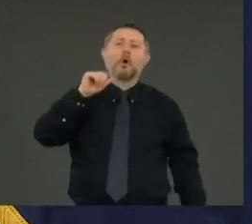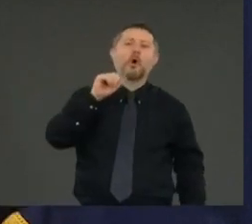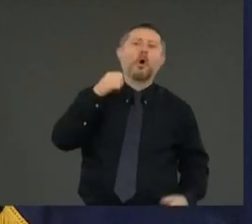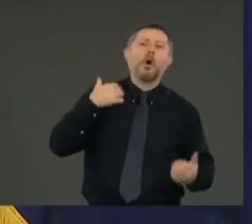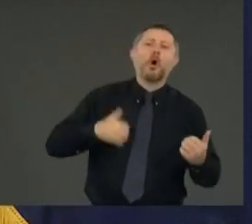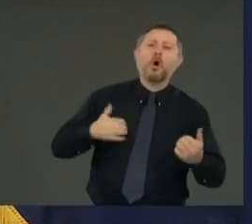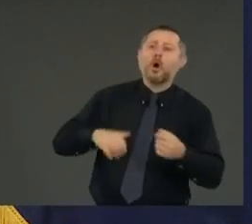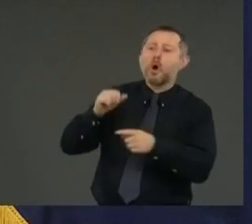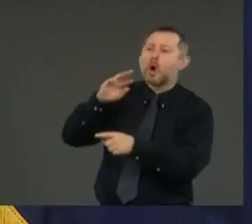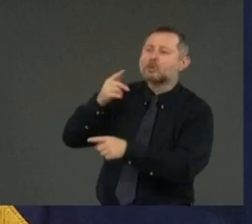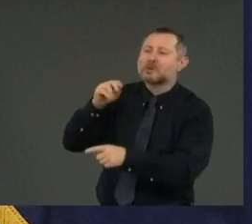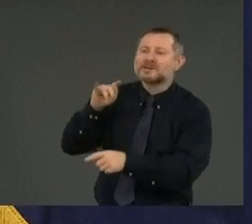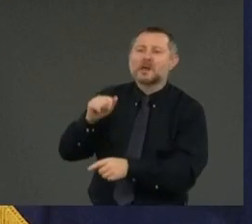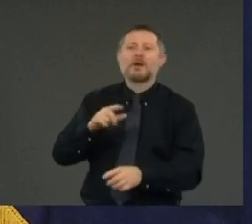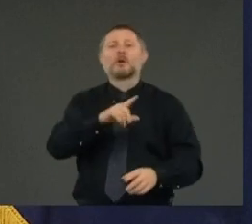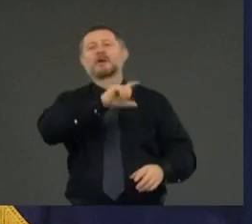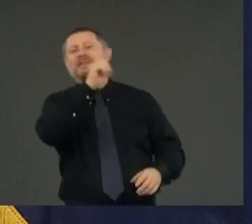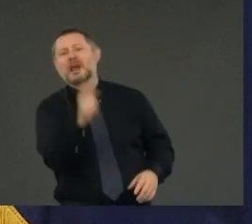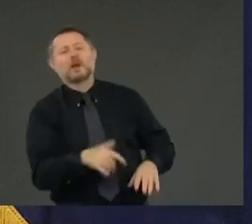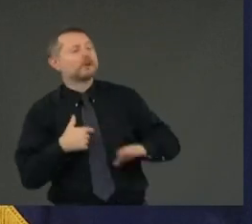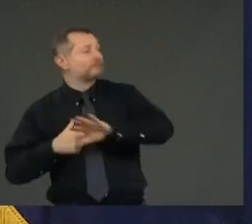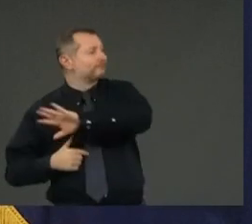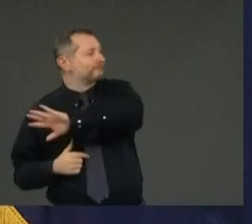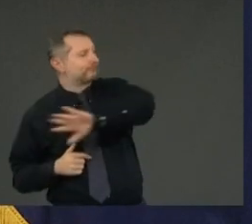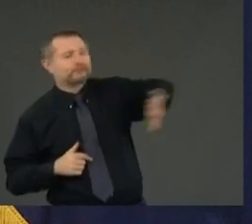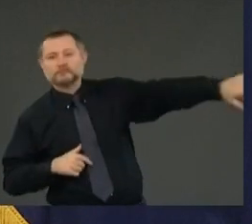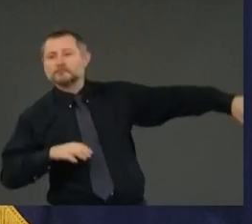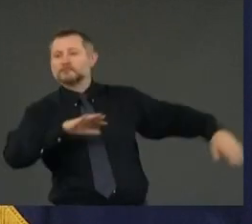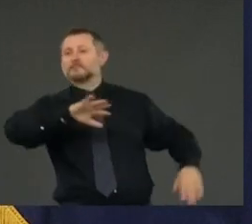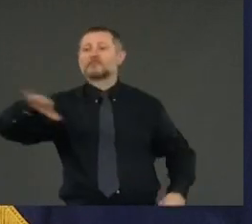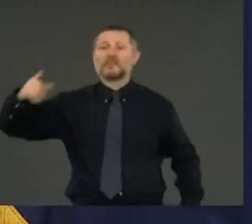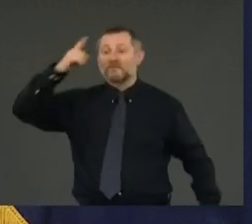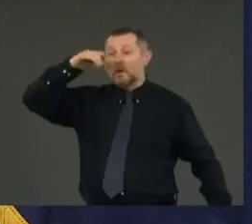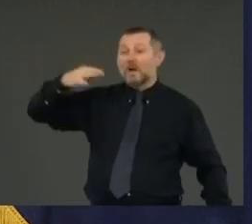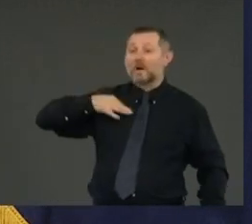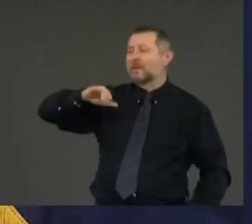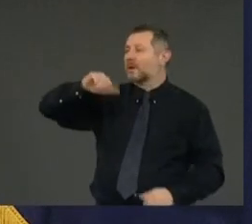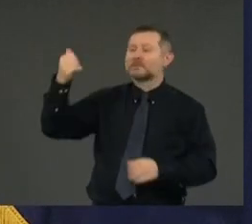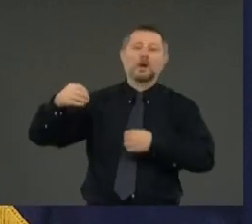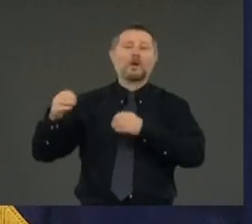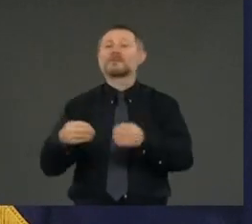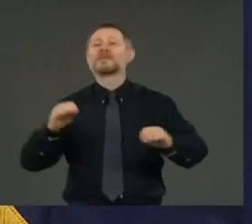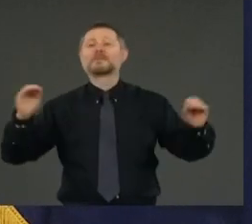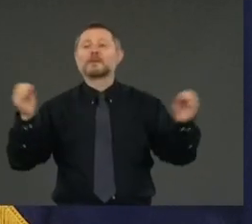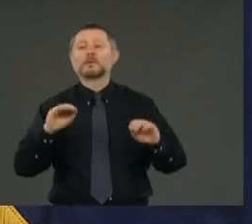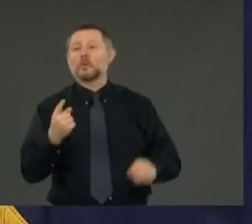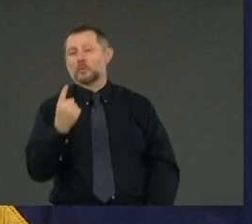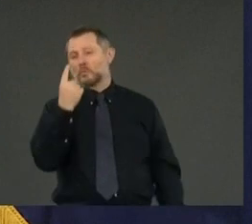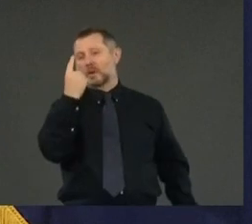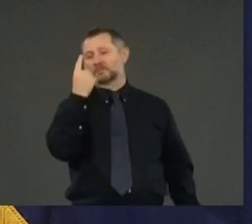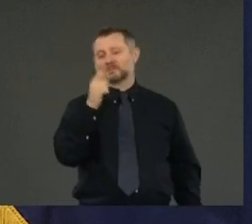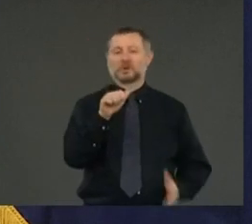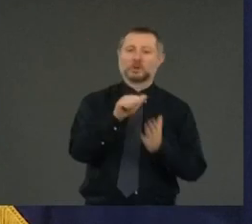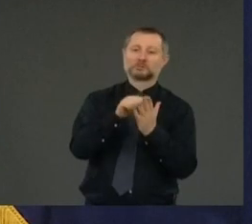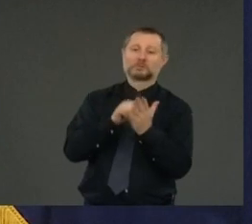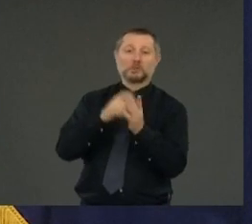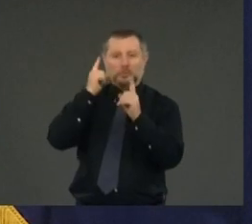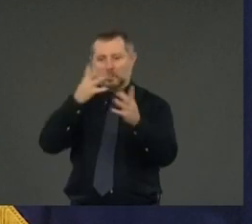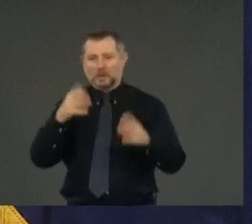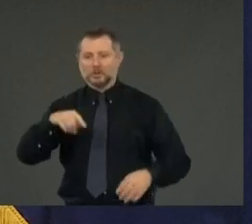I'm not doing anything. I'm not running for anything. I have one agenda, which is to work for